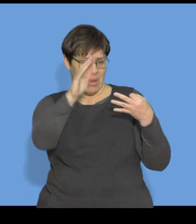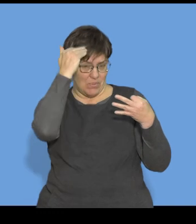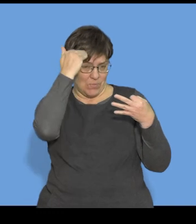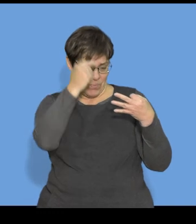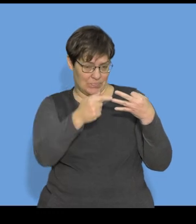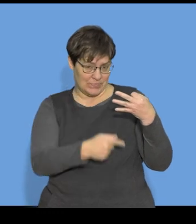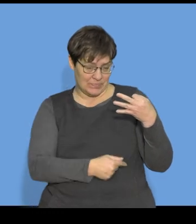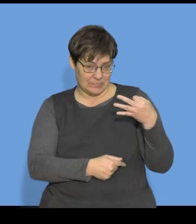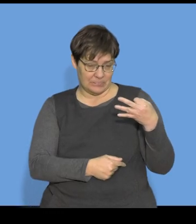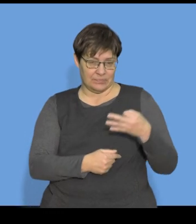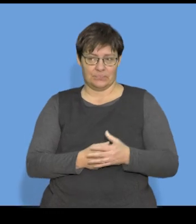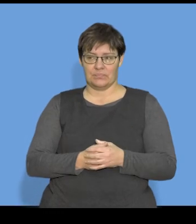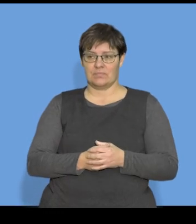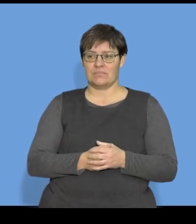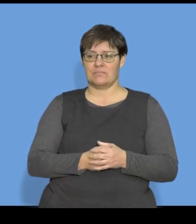need to know.